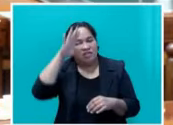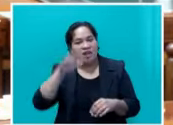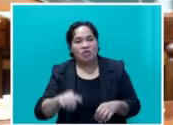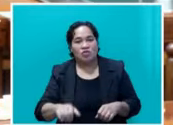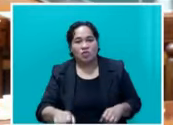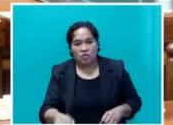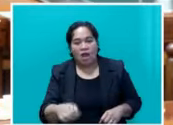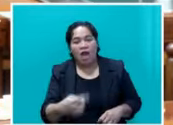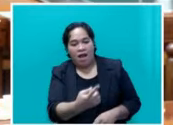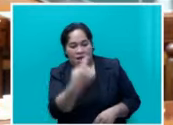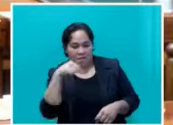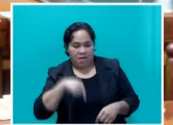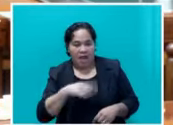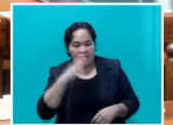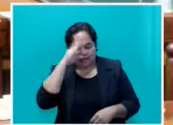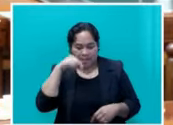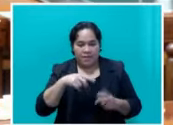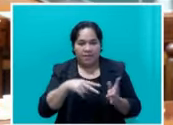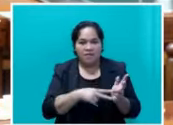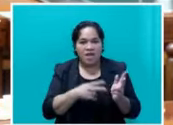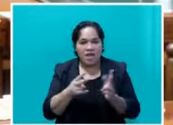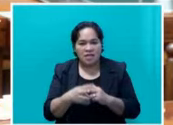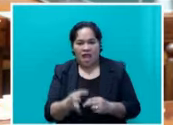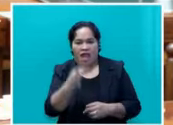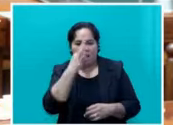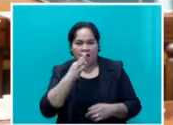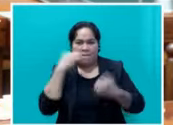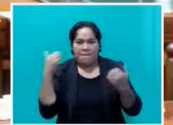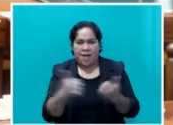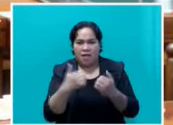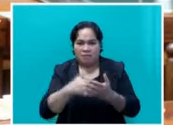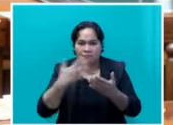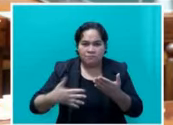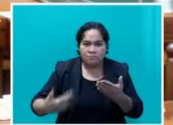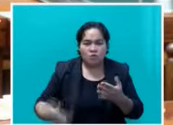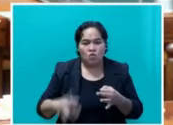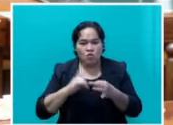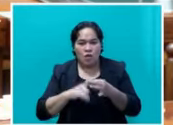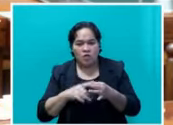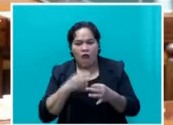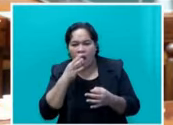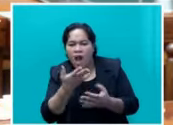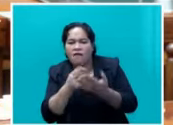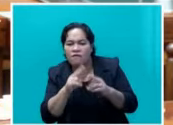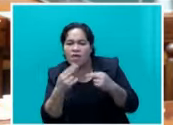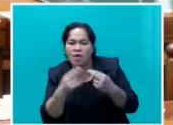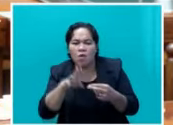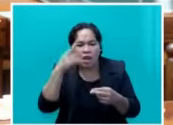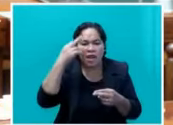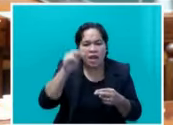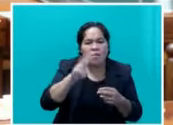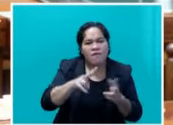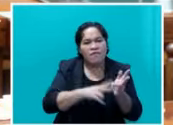slept in this village. And he asked us so many questions. nanema matavuvale, nanema